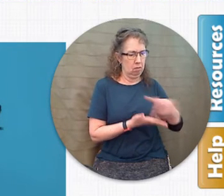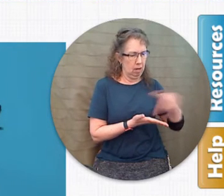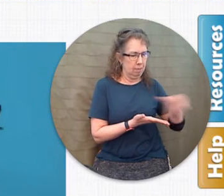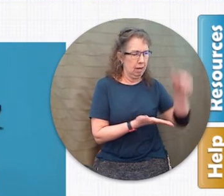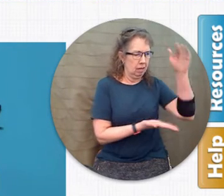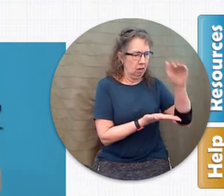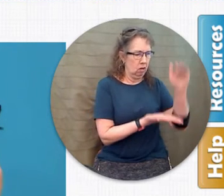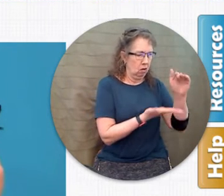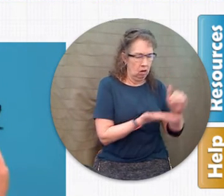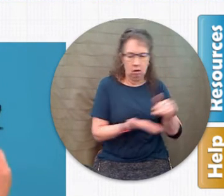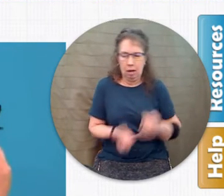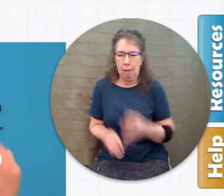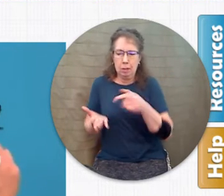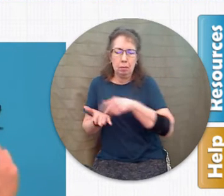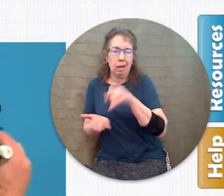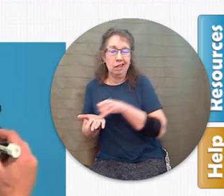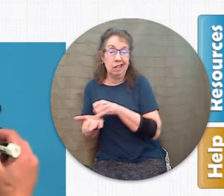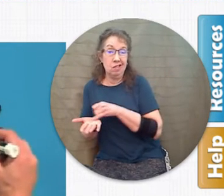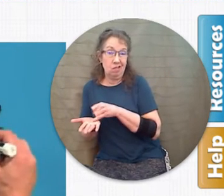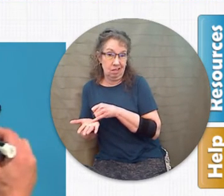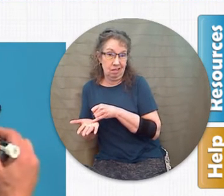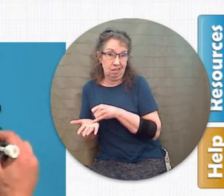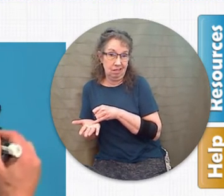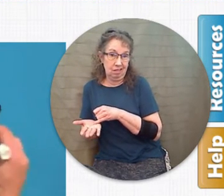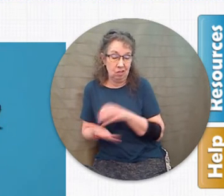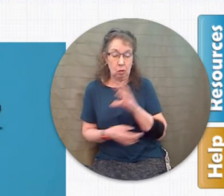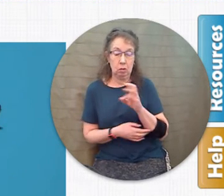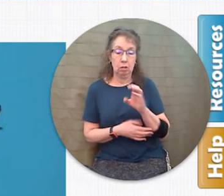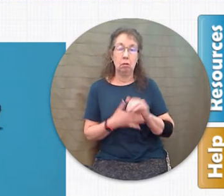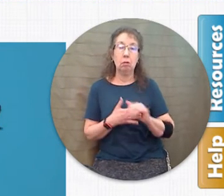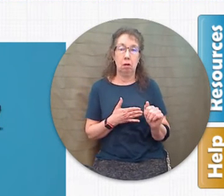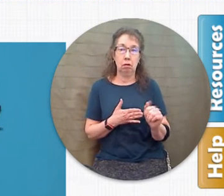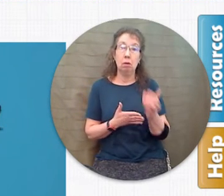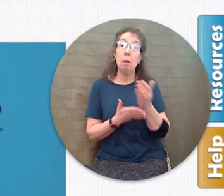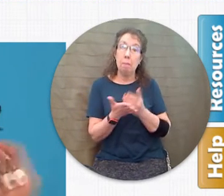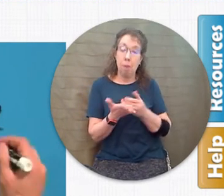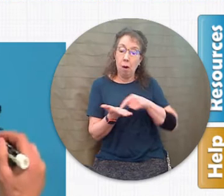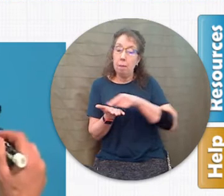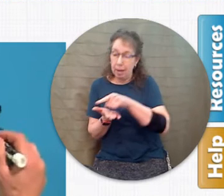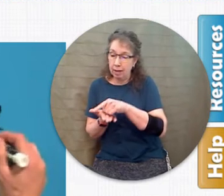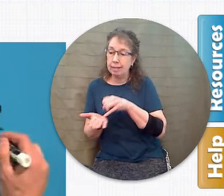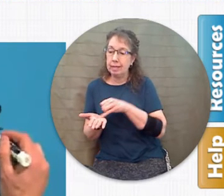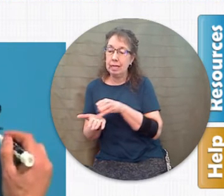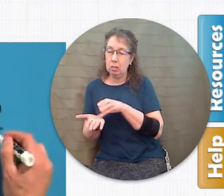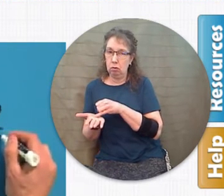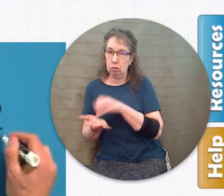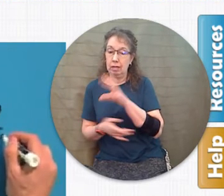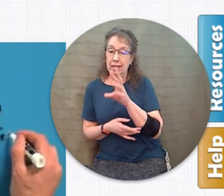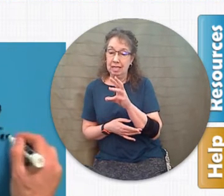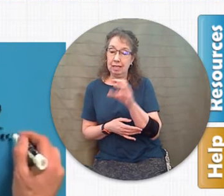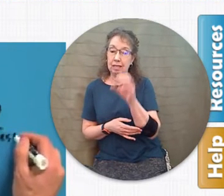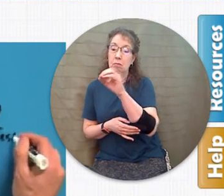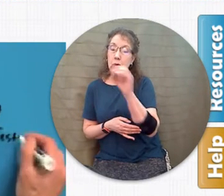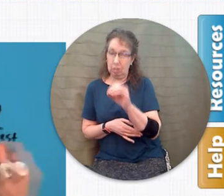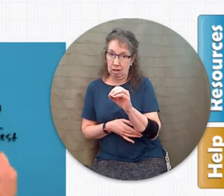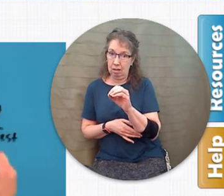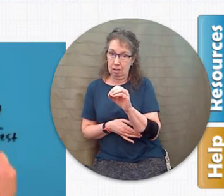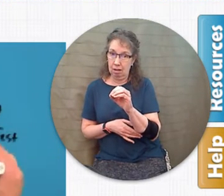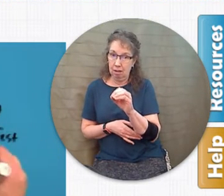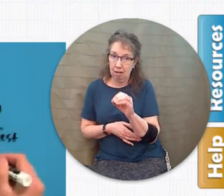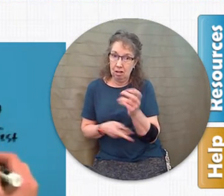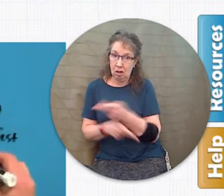$600, part of it's going to pay the interest, which is the 6% on the money that you're borrowing. And some